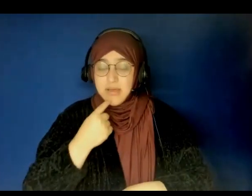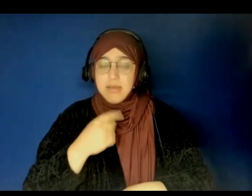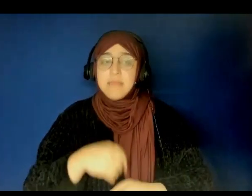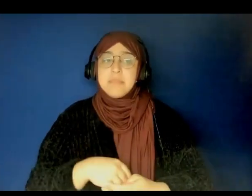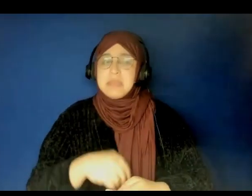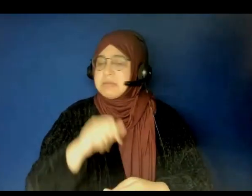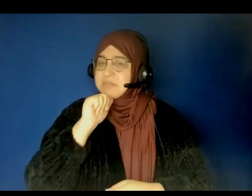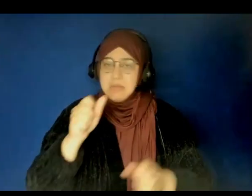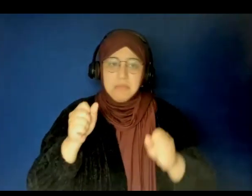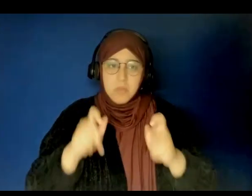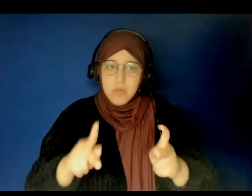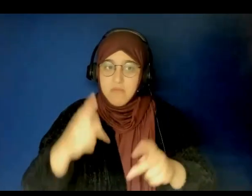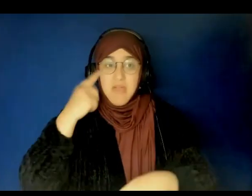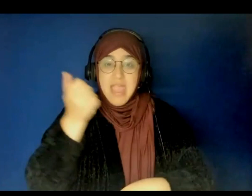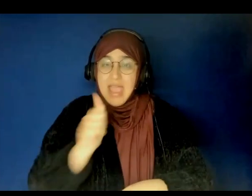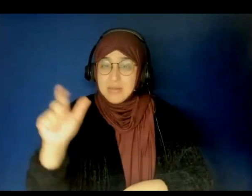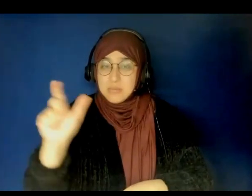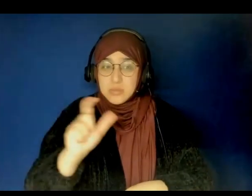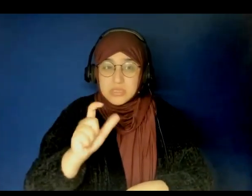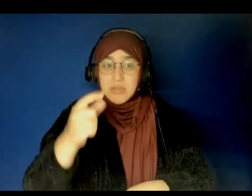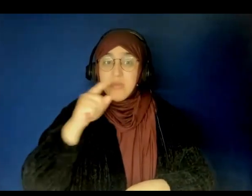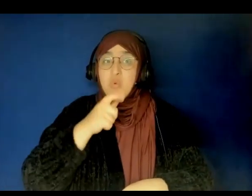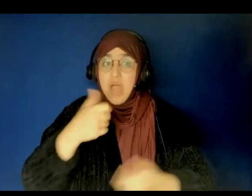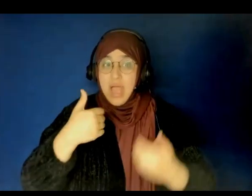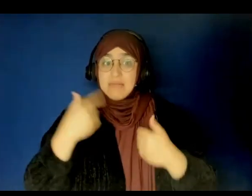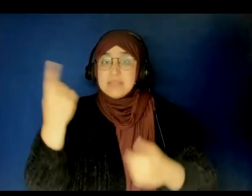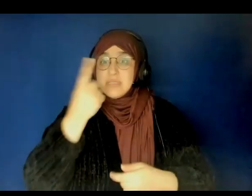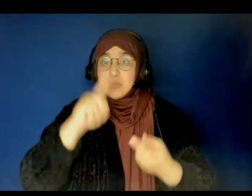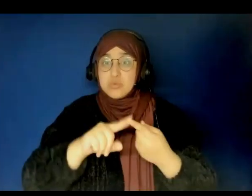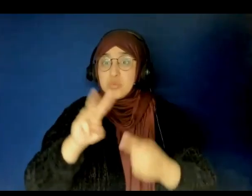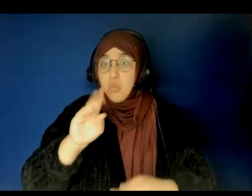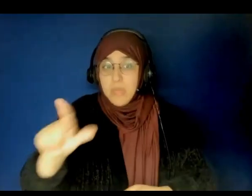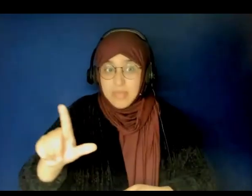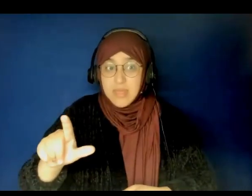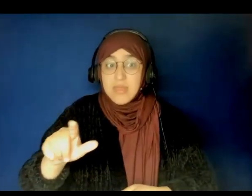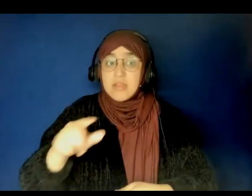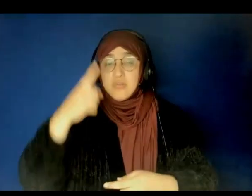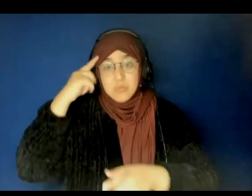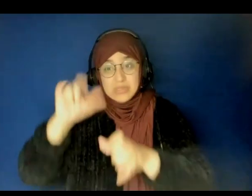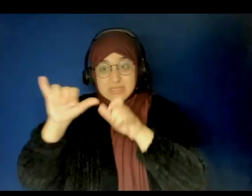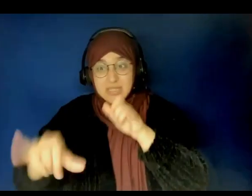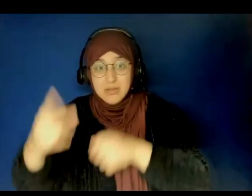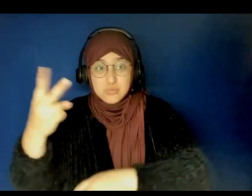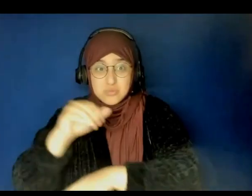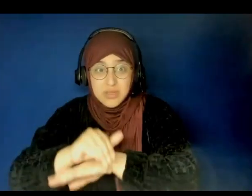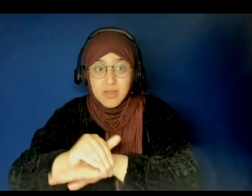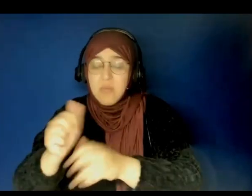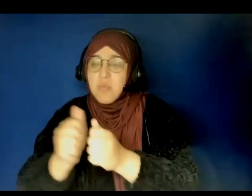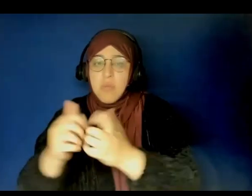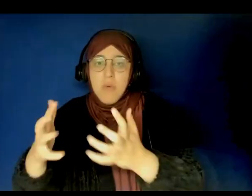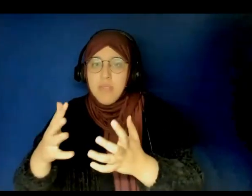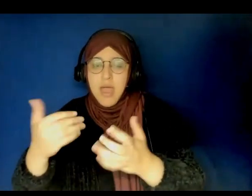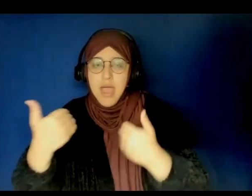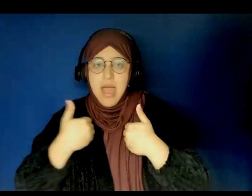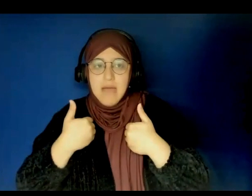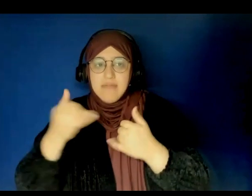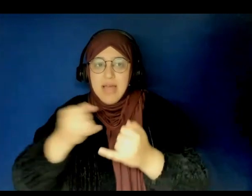to will to stay for 2 nights without having his last will and testament written and ready with